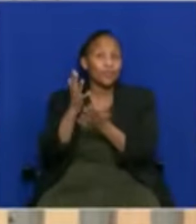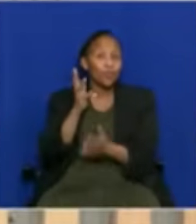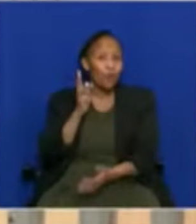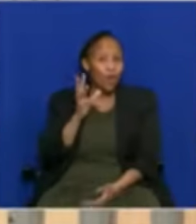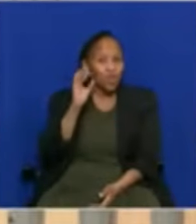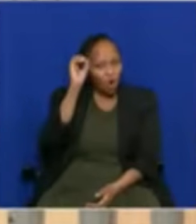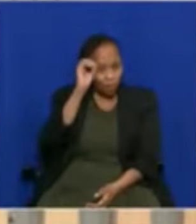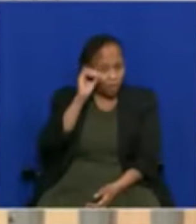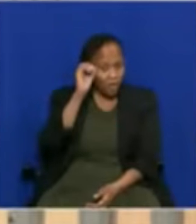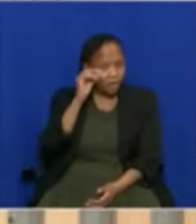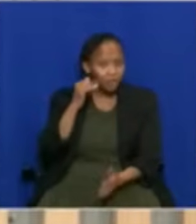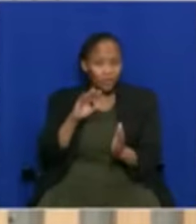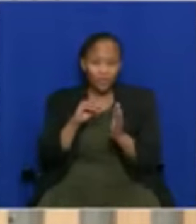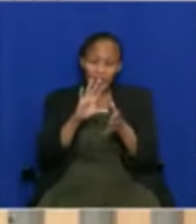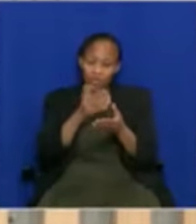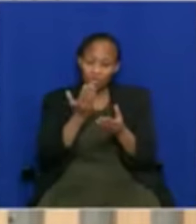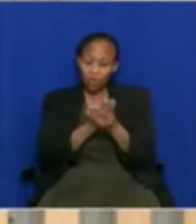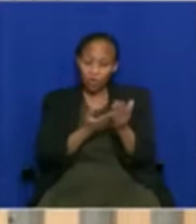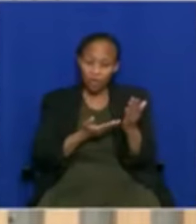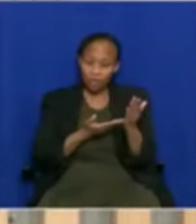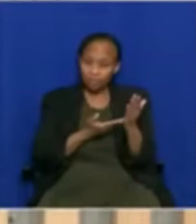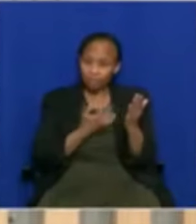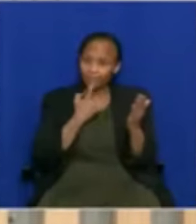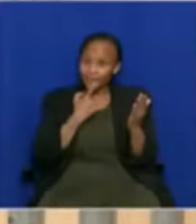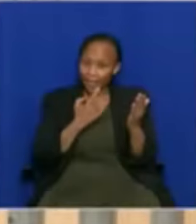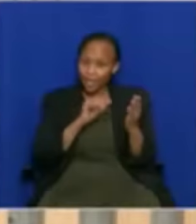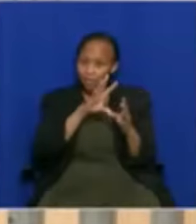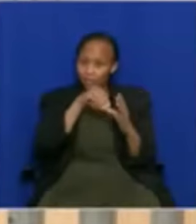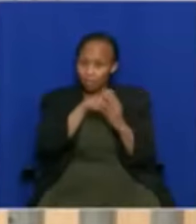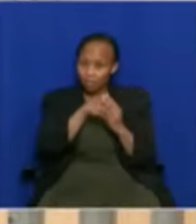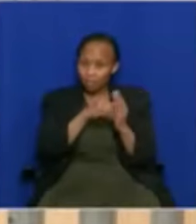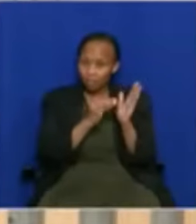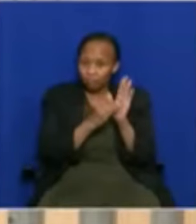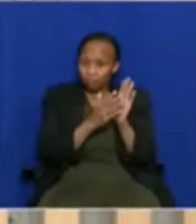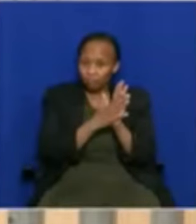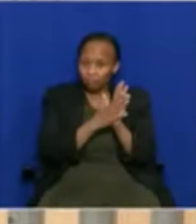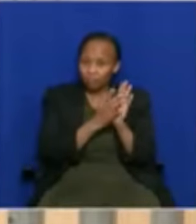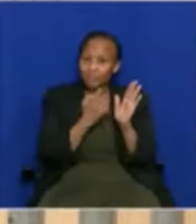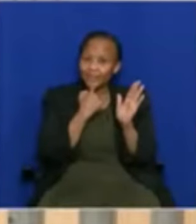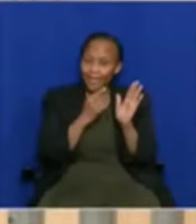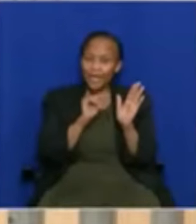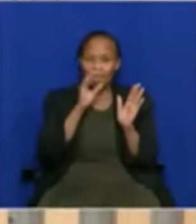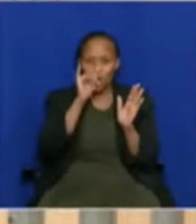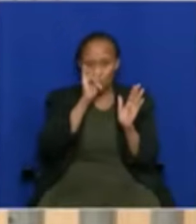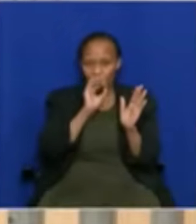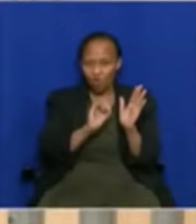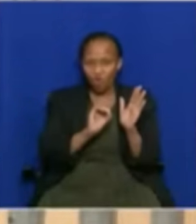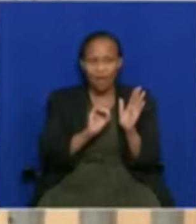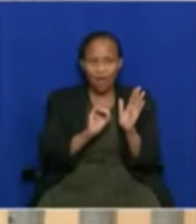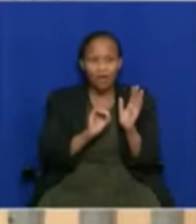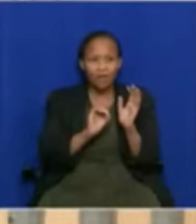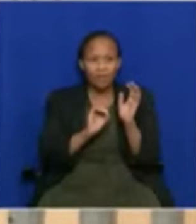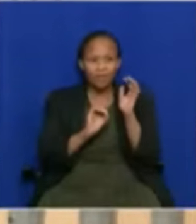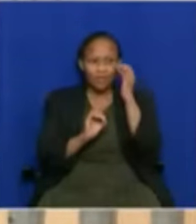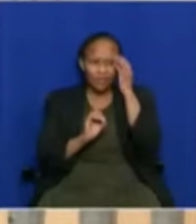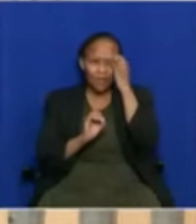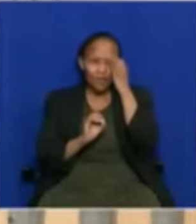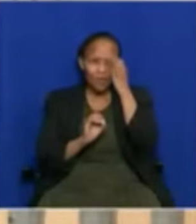dockets discloses a crime? You agree with that? Crime was in 3.1.